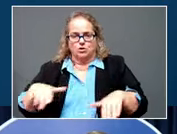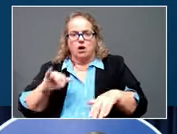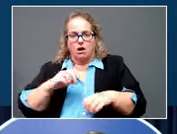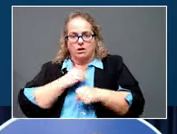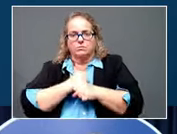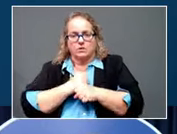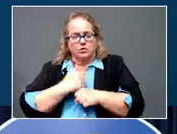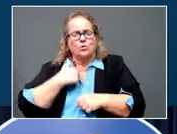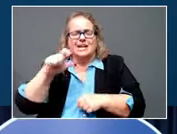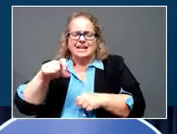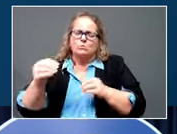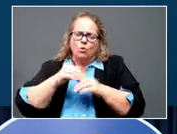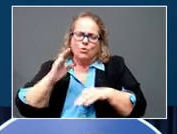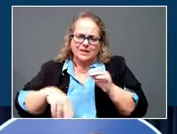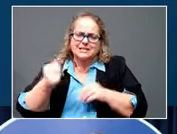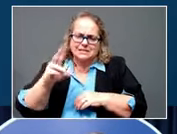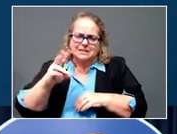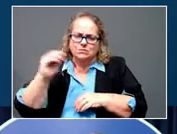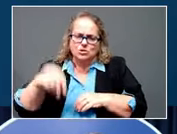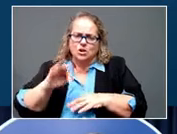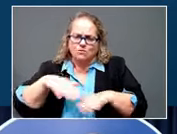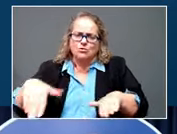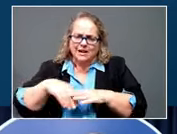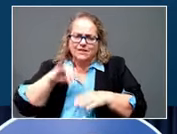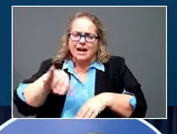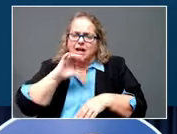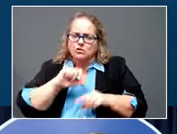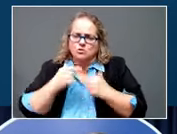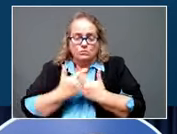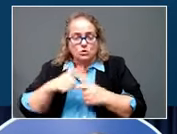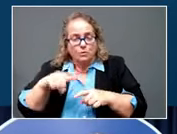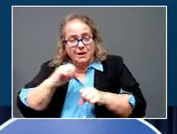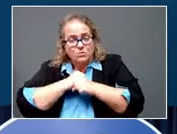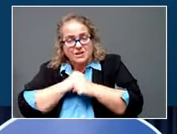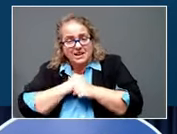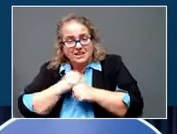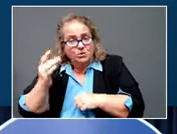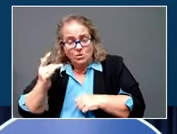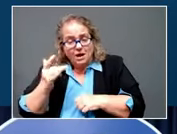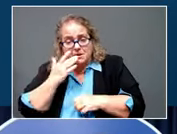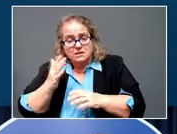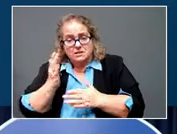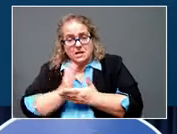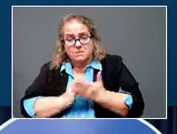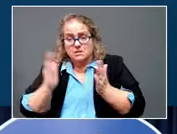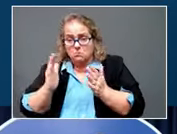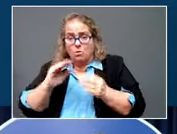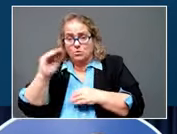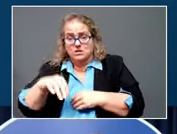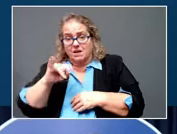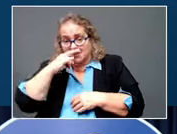in that age group to be protected. That is for them, because some small percentage of kids who do get COVID in that age